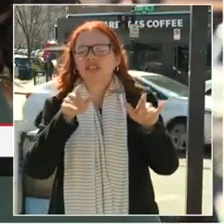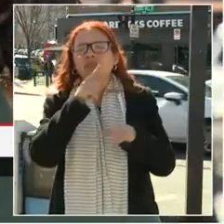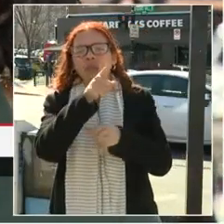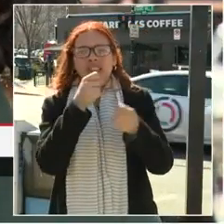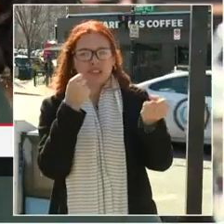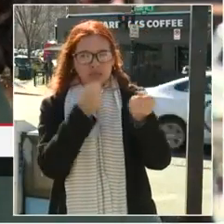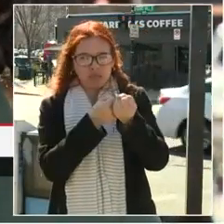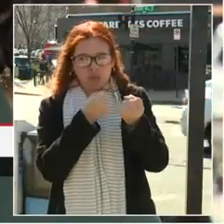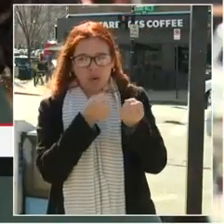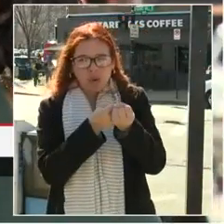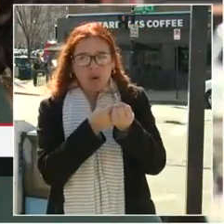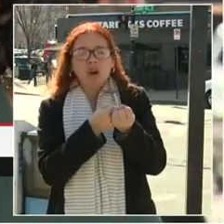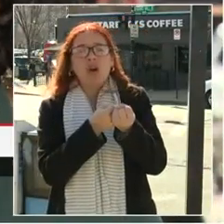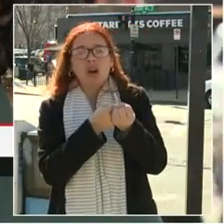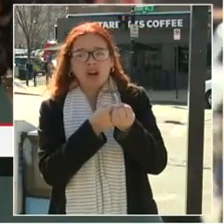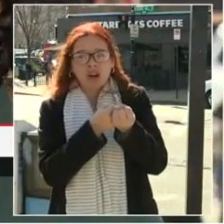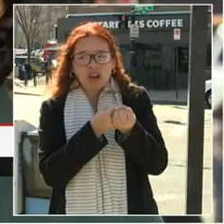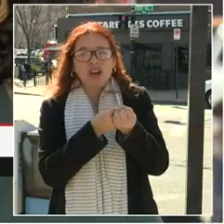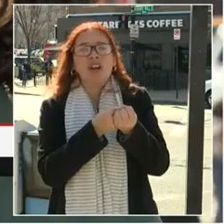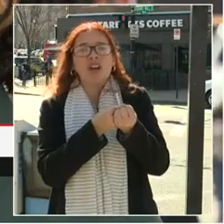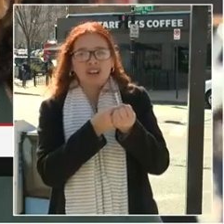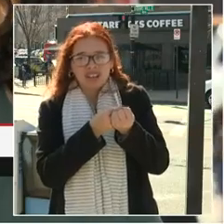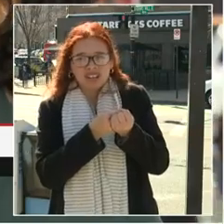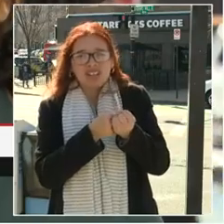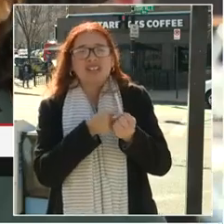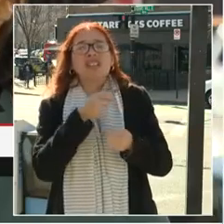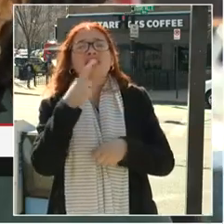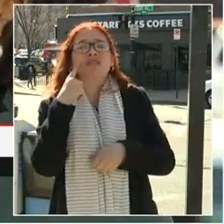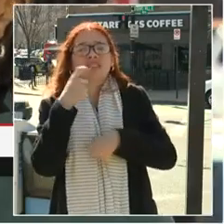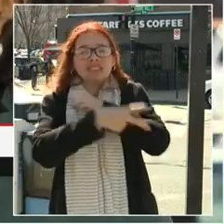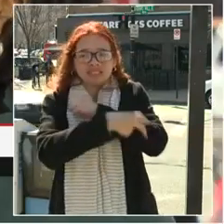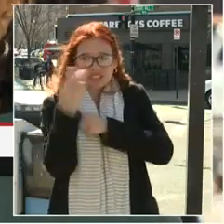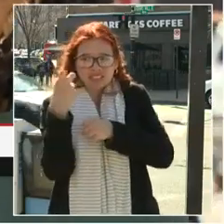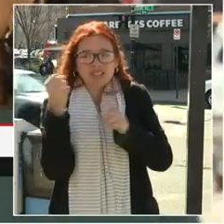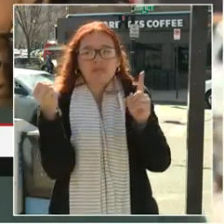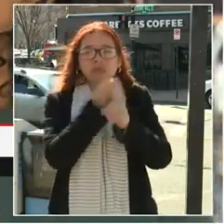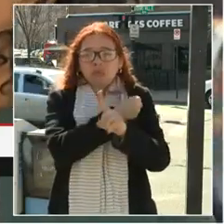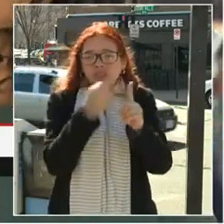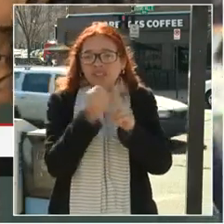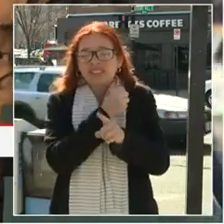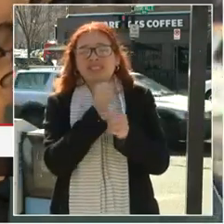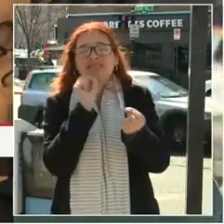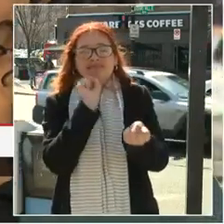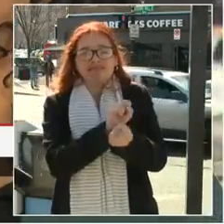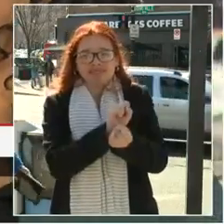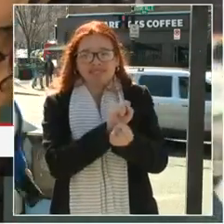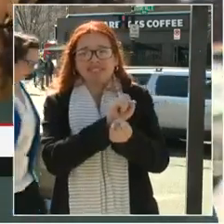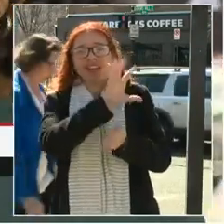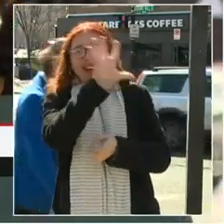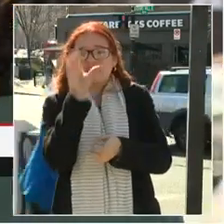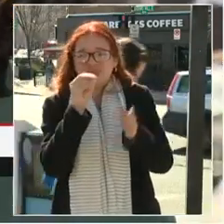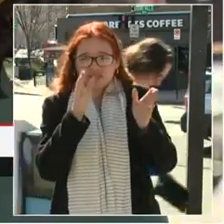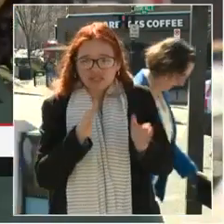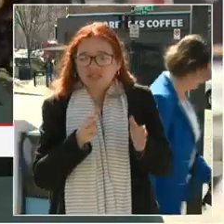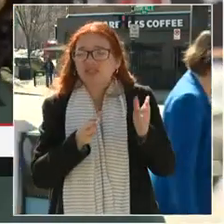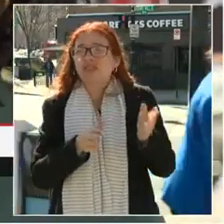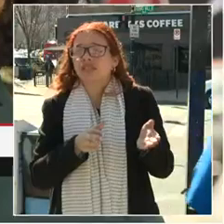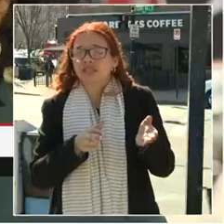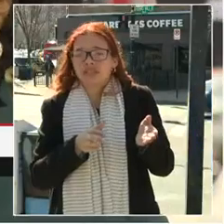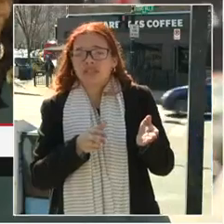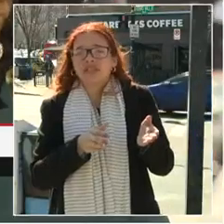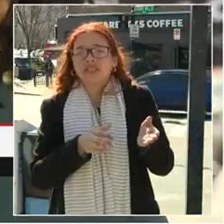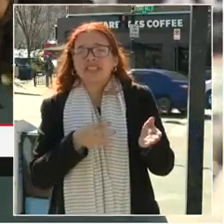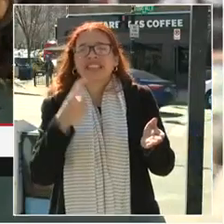kidnapped, brutally enslaved Africans? Well, I certainly think I've spent my time in